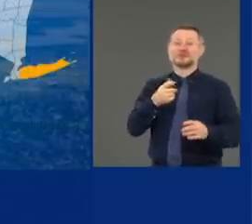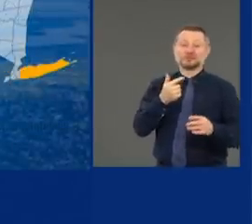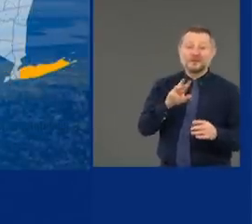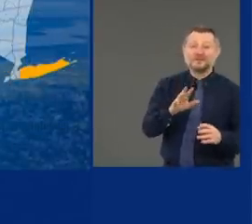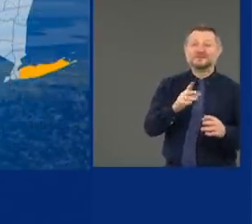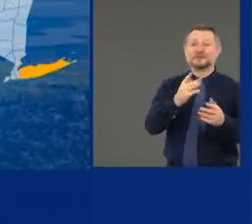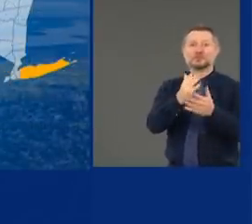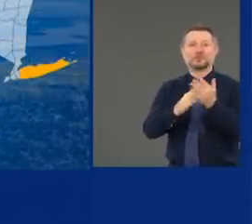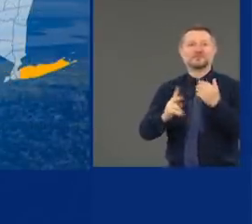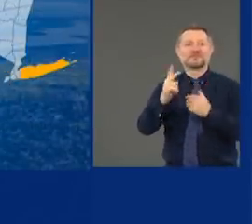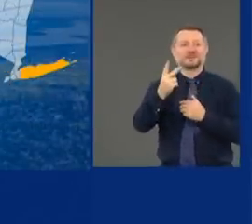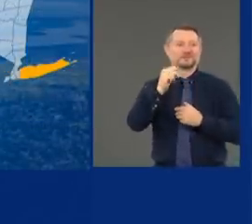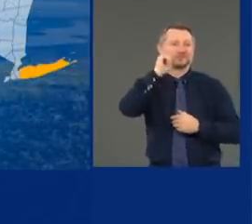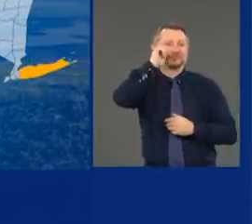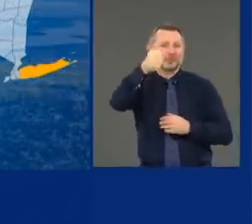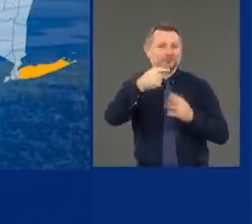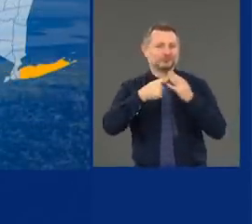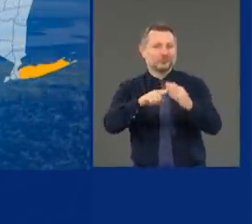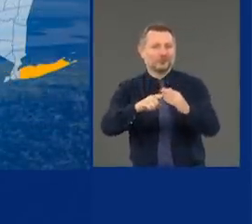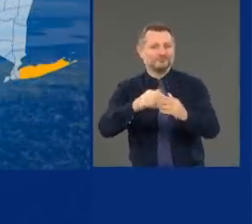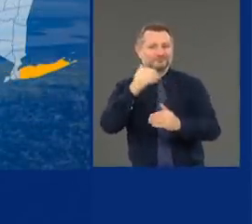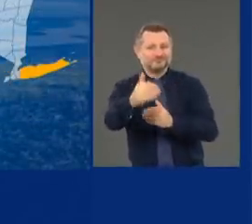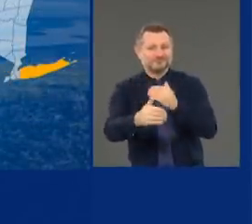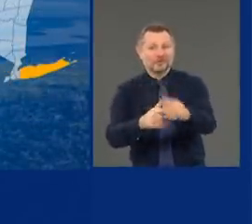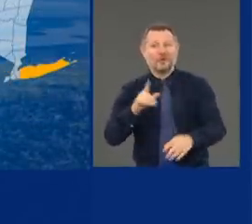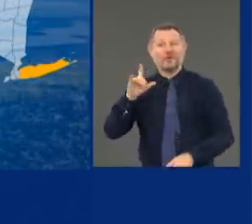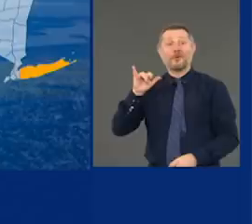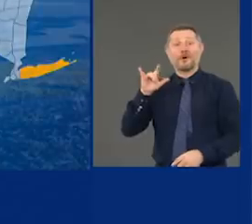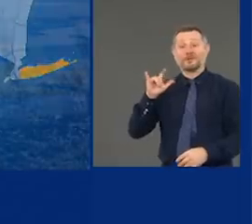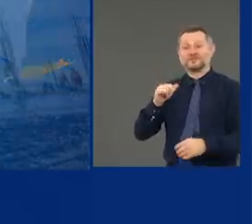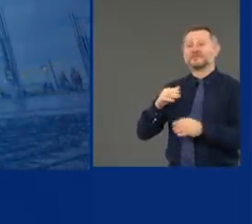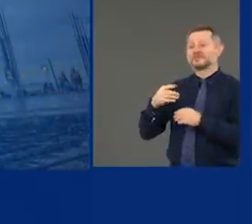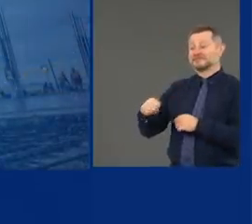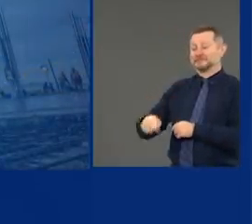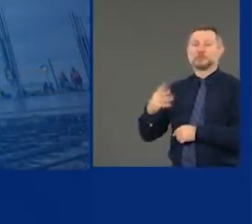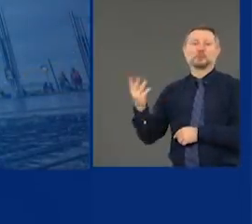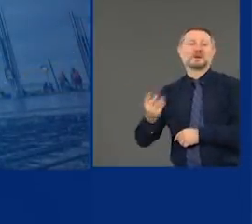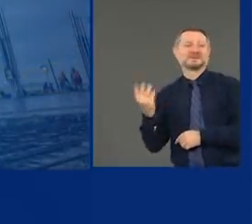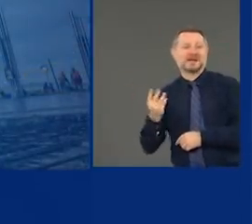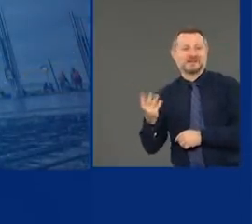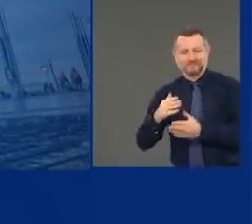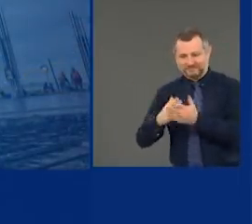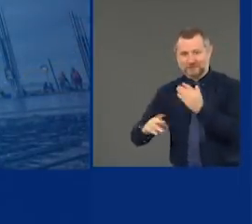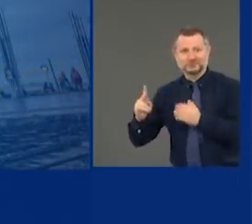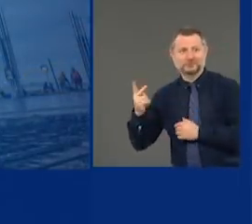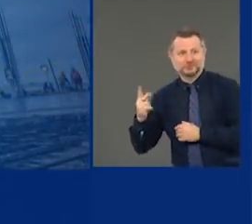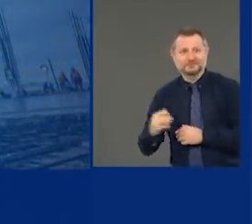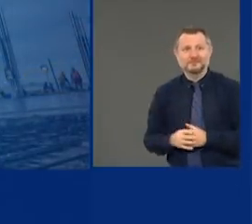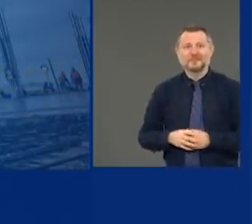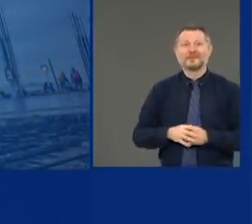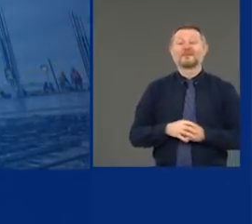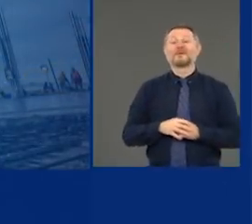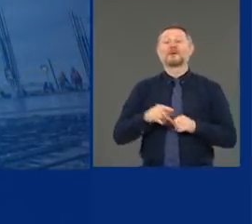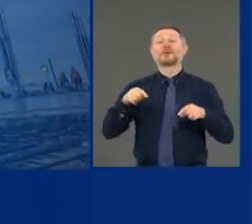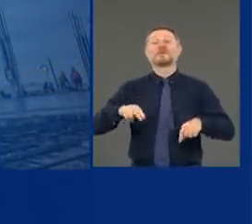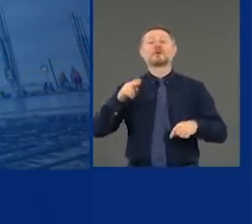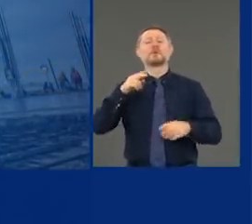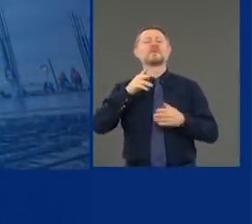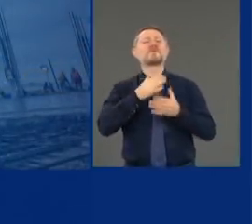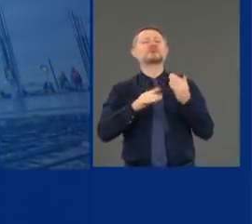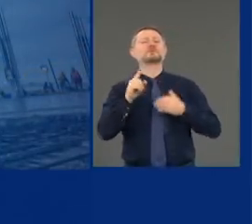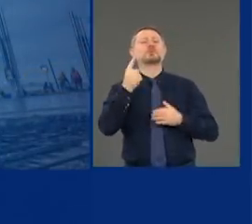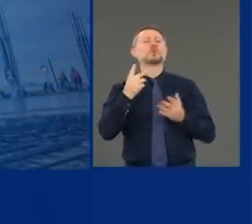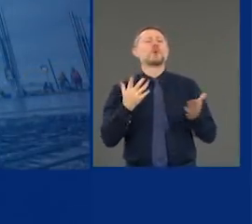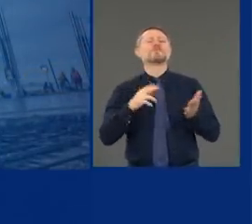tomorrow. Long Island is on track to enter phase 2 on Wednesday. What does phase one